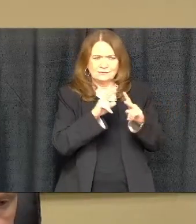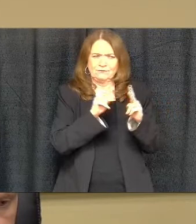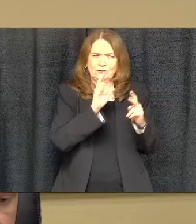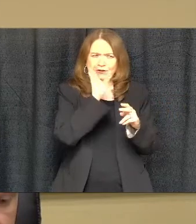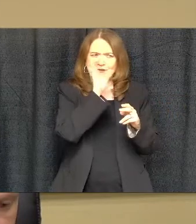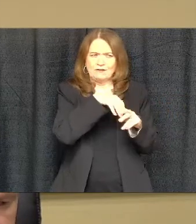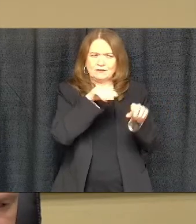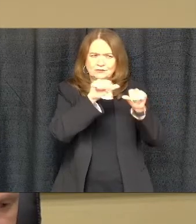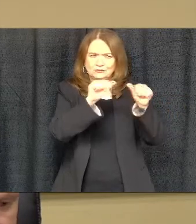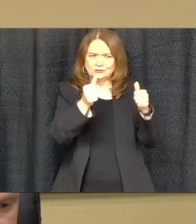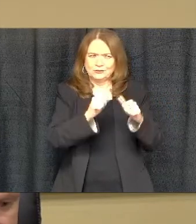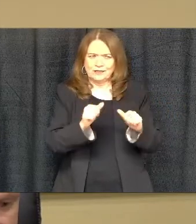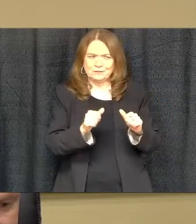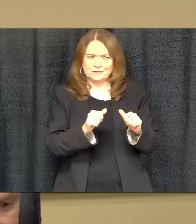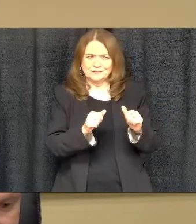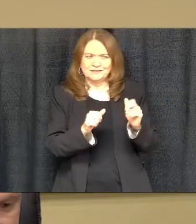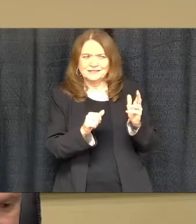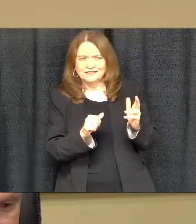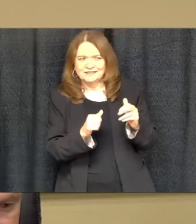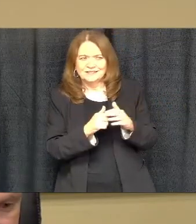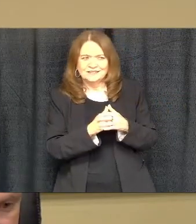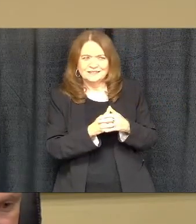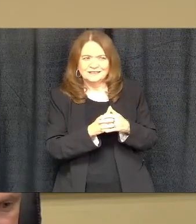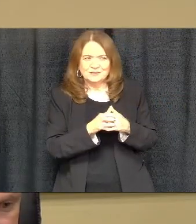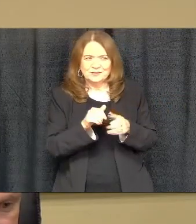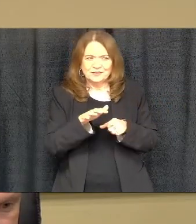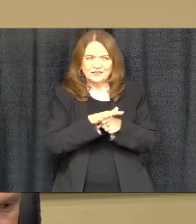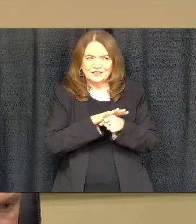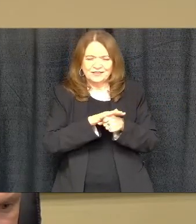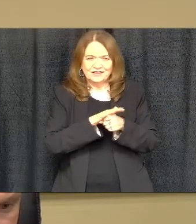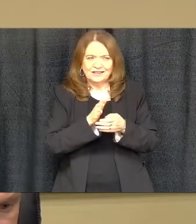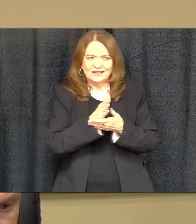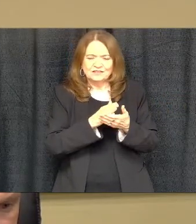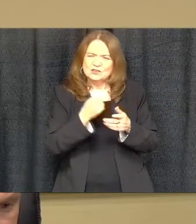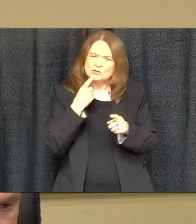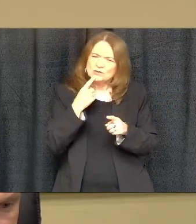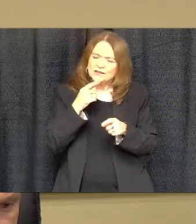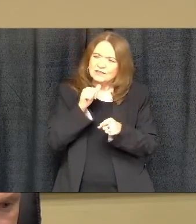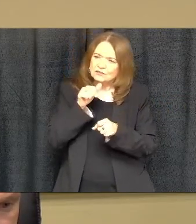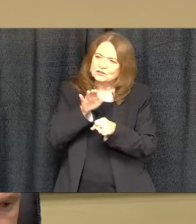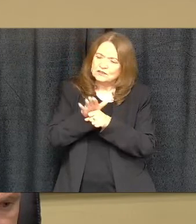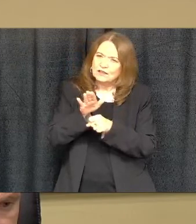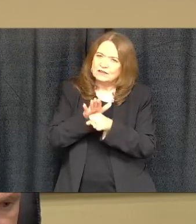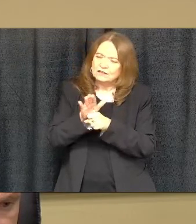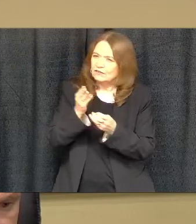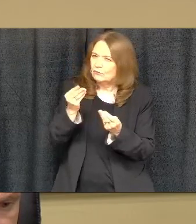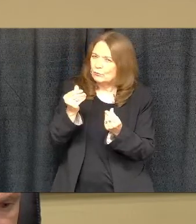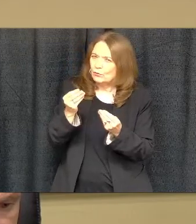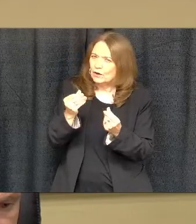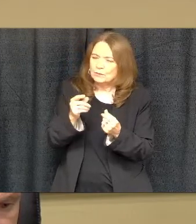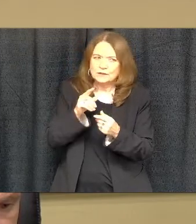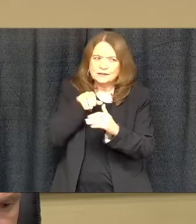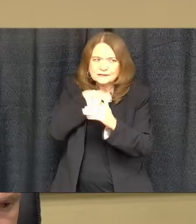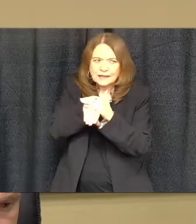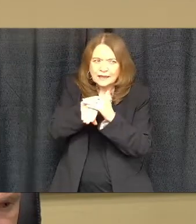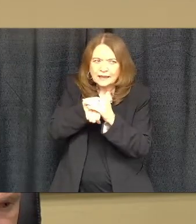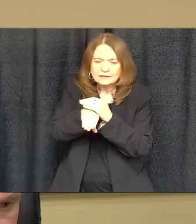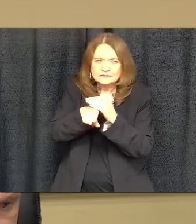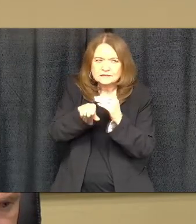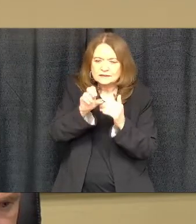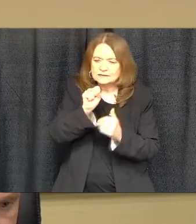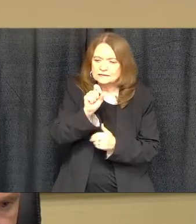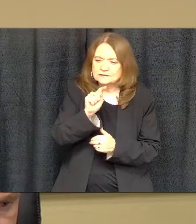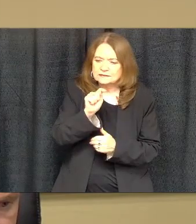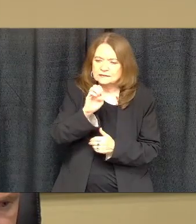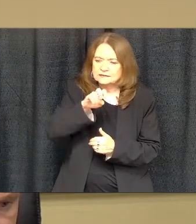shaped cutout. Did you say there's not enough property to access Stephanie Drive?